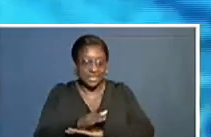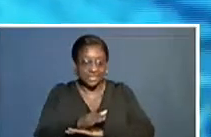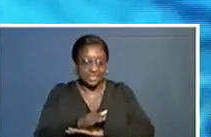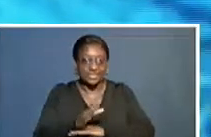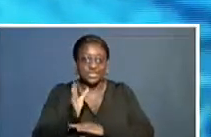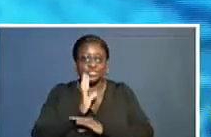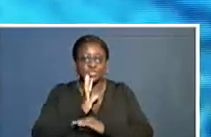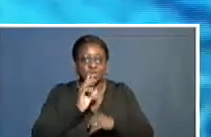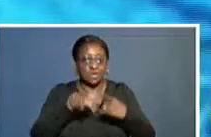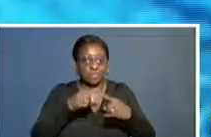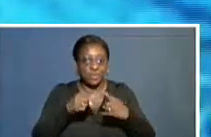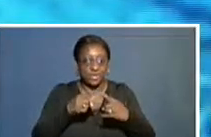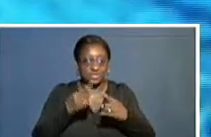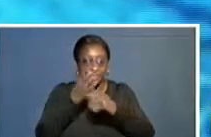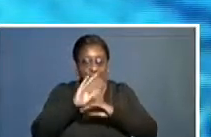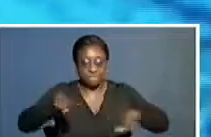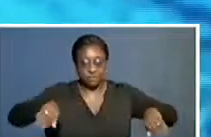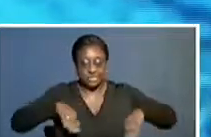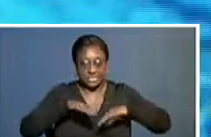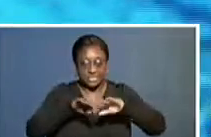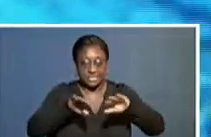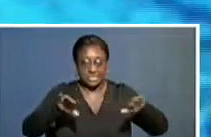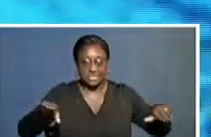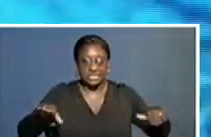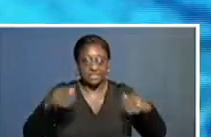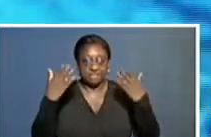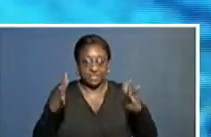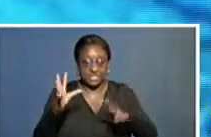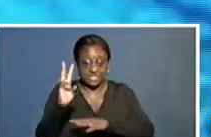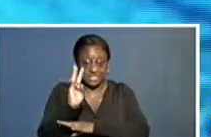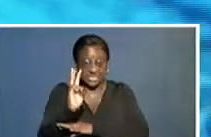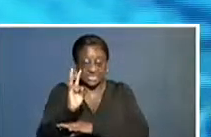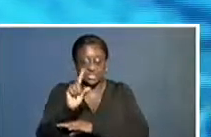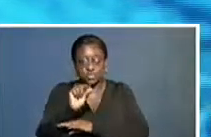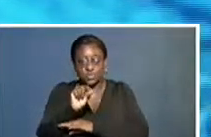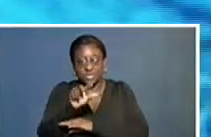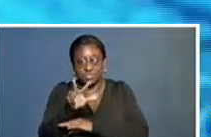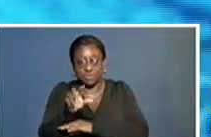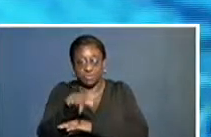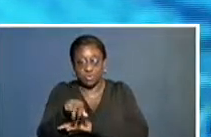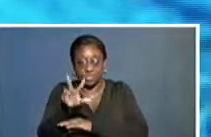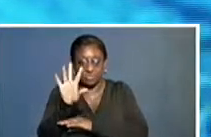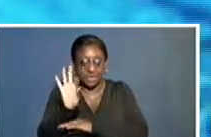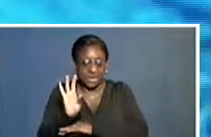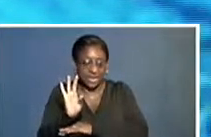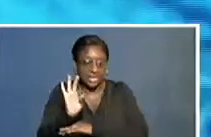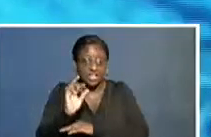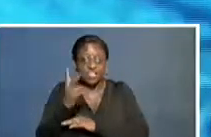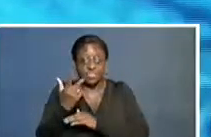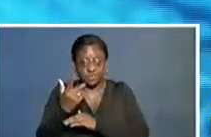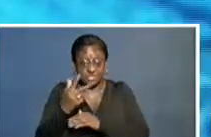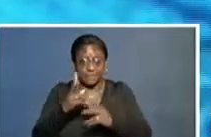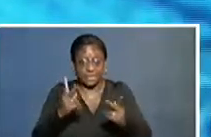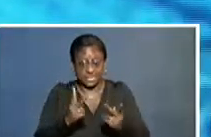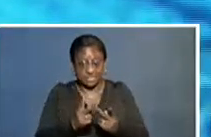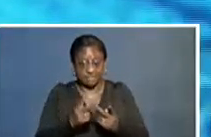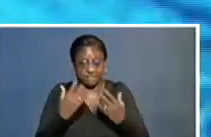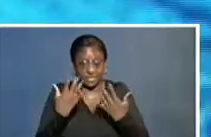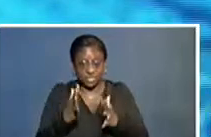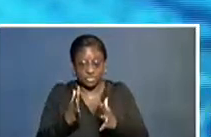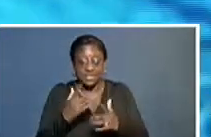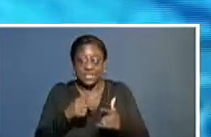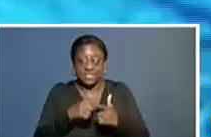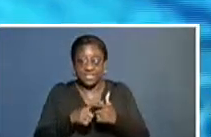semifinals of the 50-meter freestyle. He finished his heat 6 in 23.39, which placed him 13th overall and out